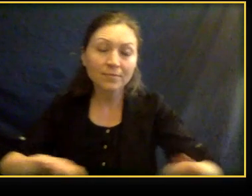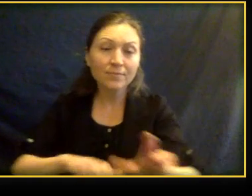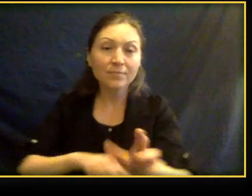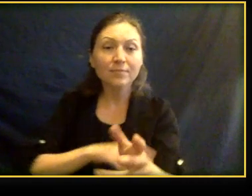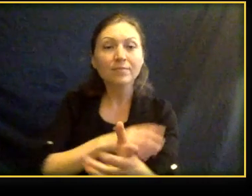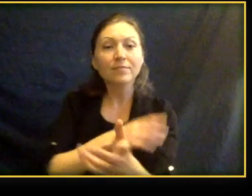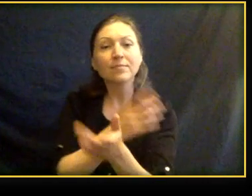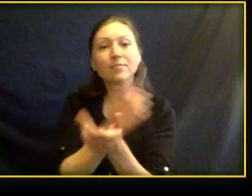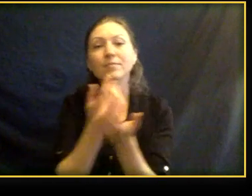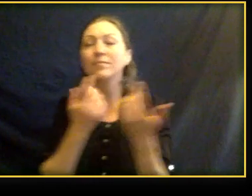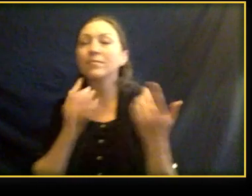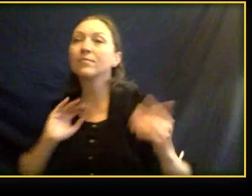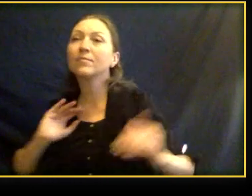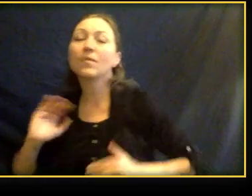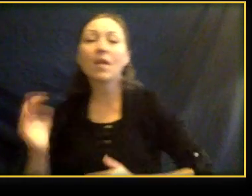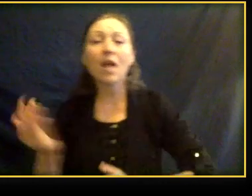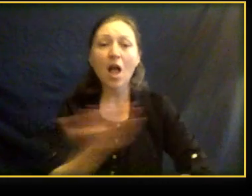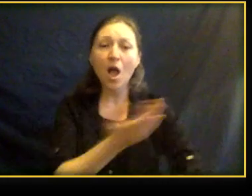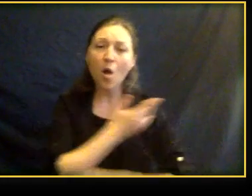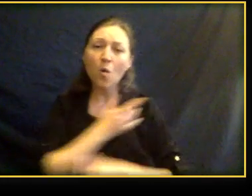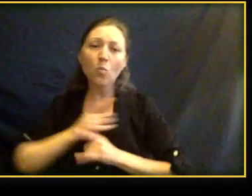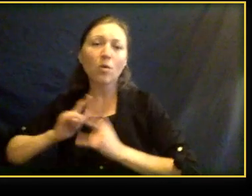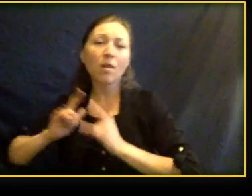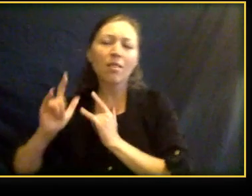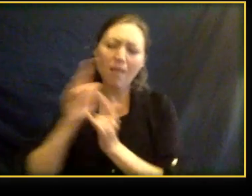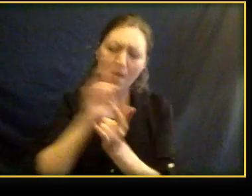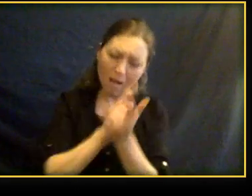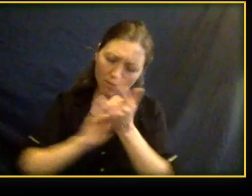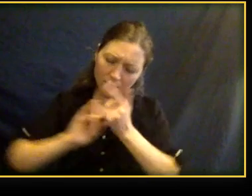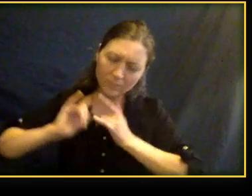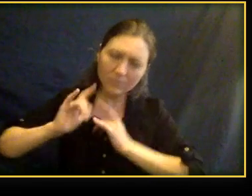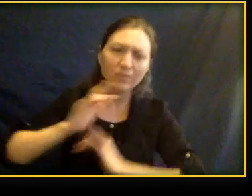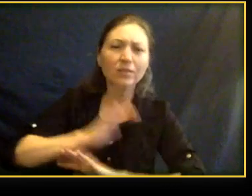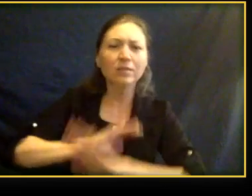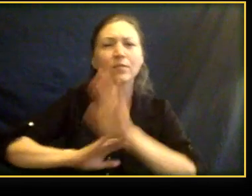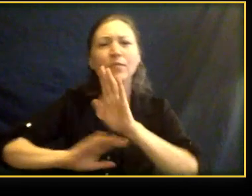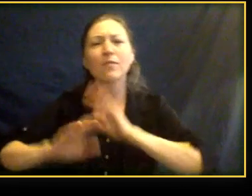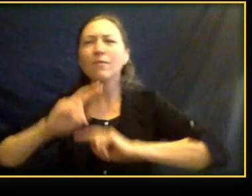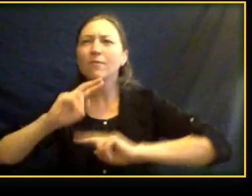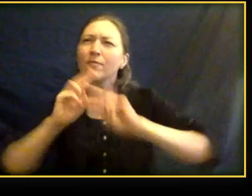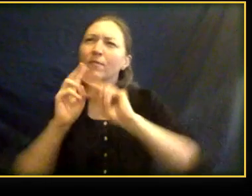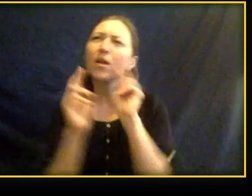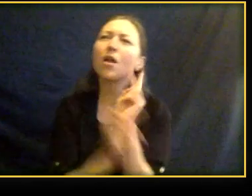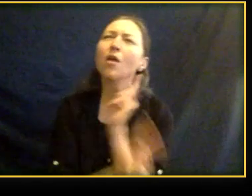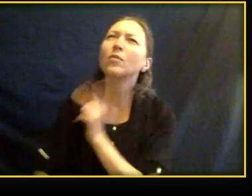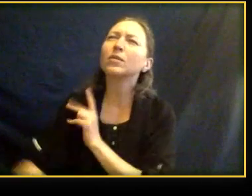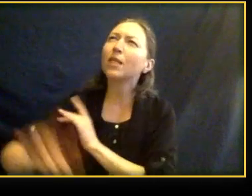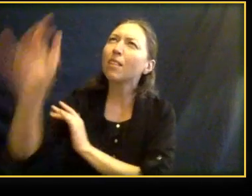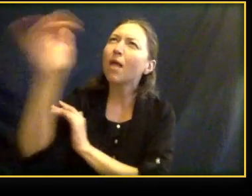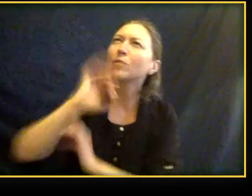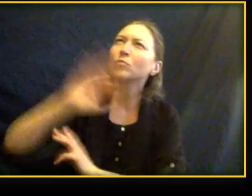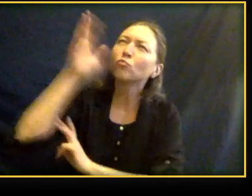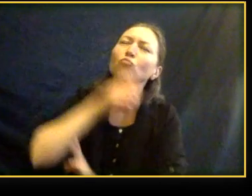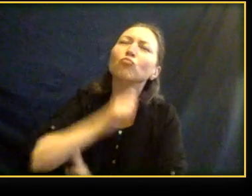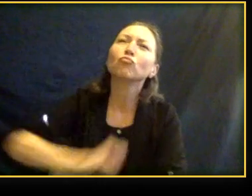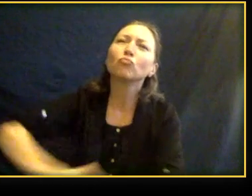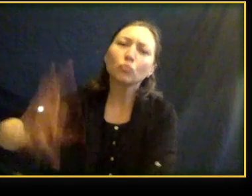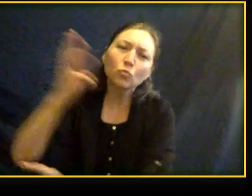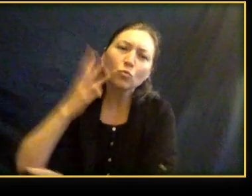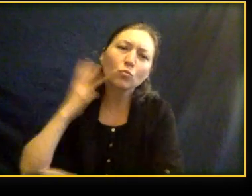Our love's a complex vintage wine, all rotted leaves